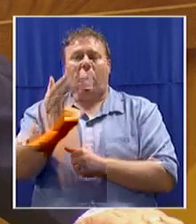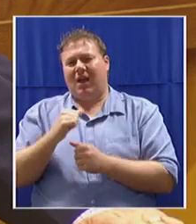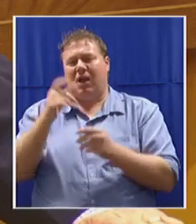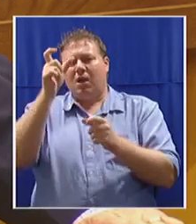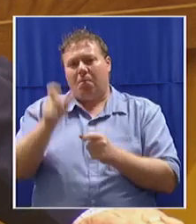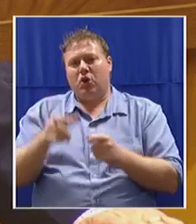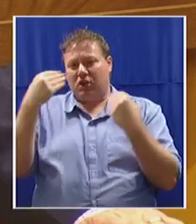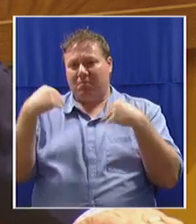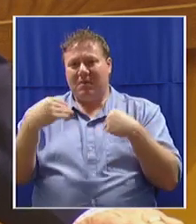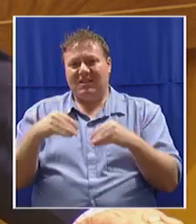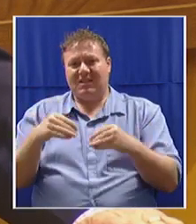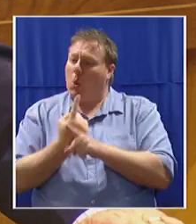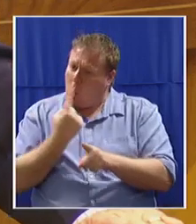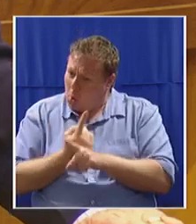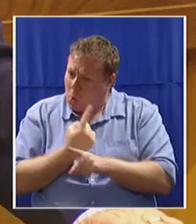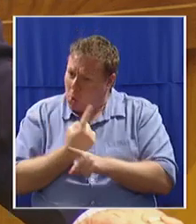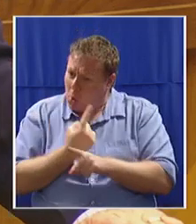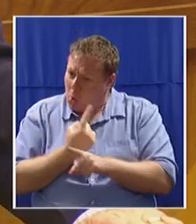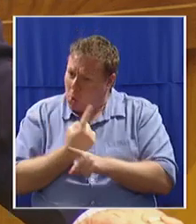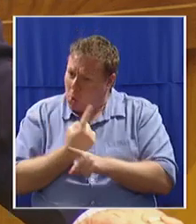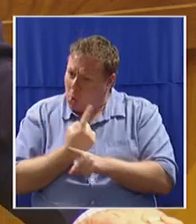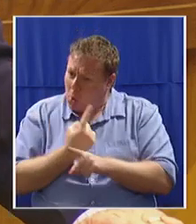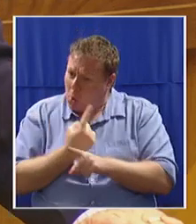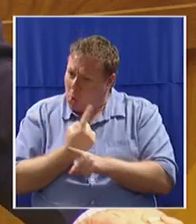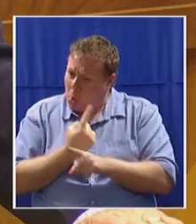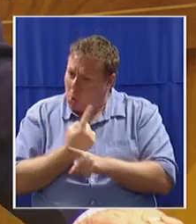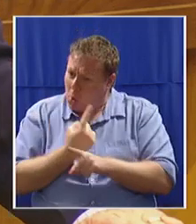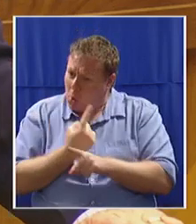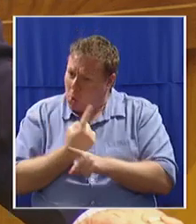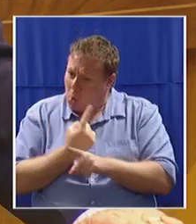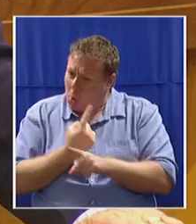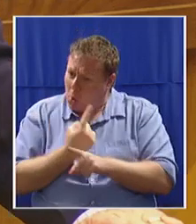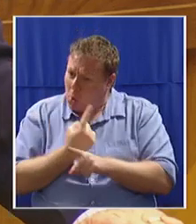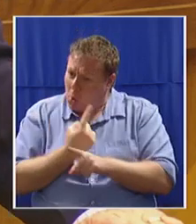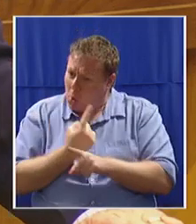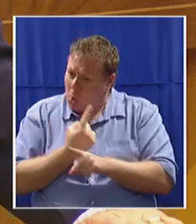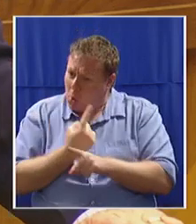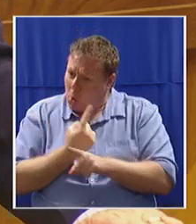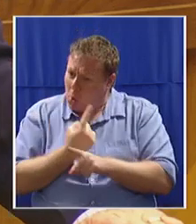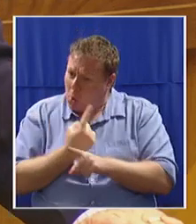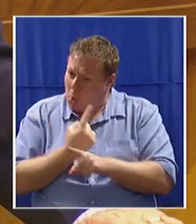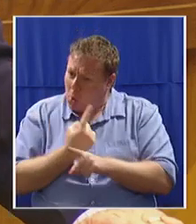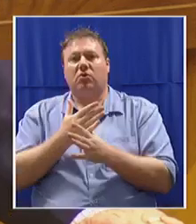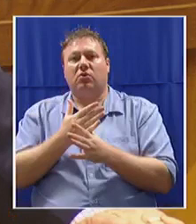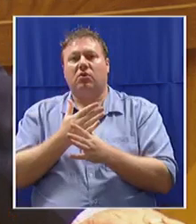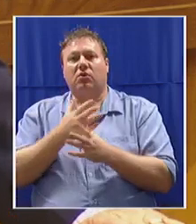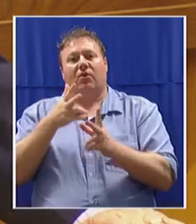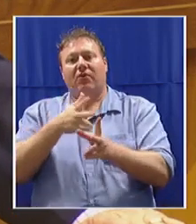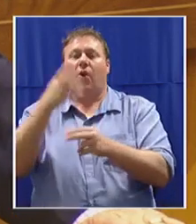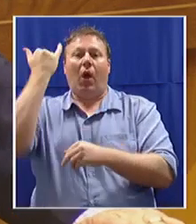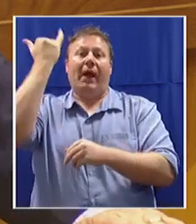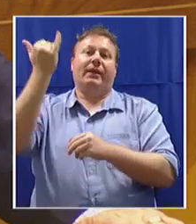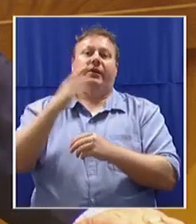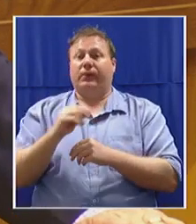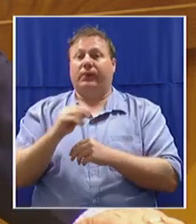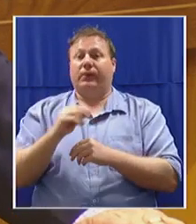besigheid, nie omdat hy 'n bepaalde ideaal nastreef nie. Ek ken baie sakemense wat vir my reguit